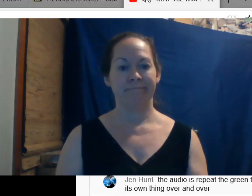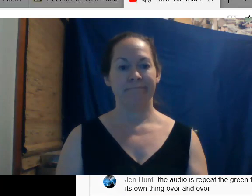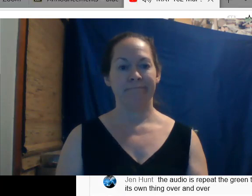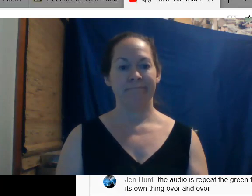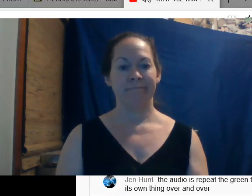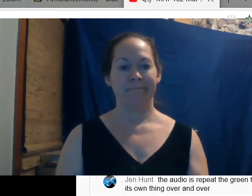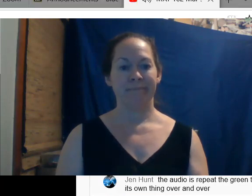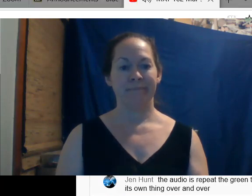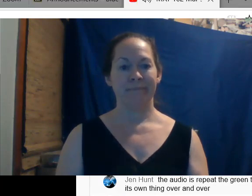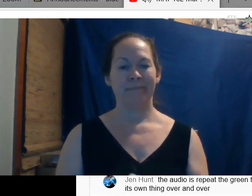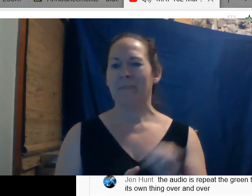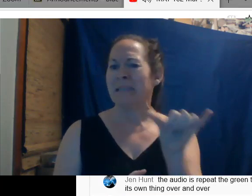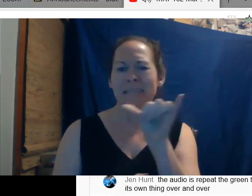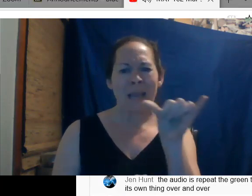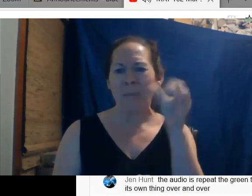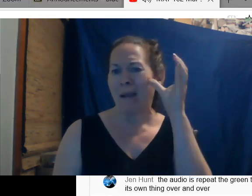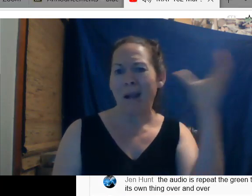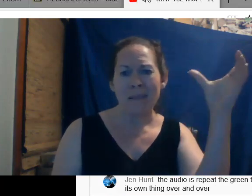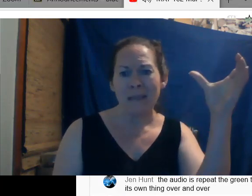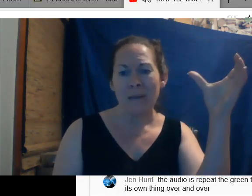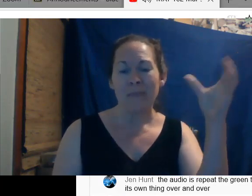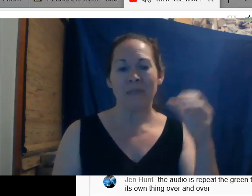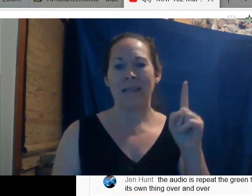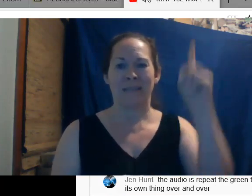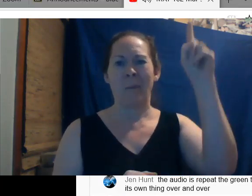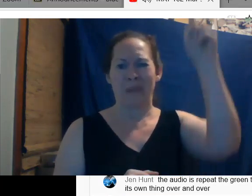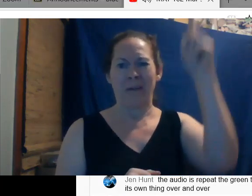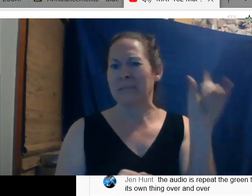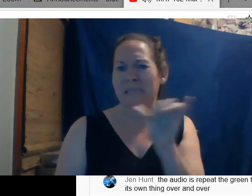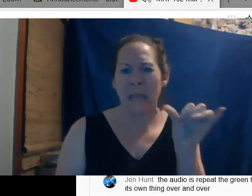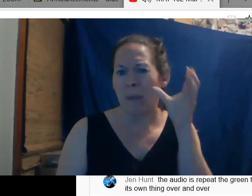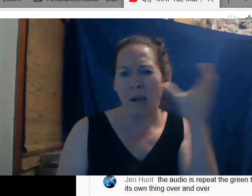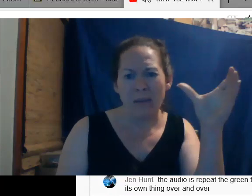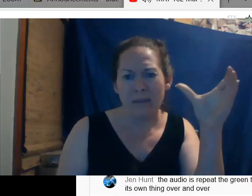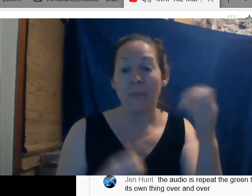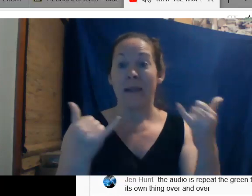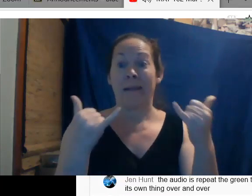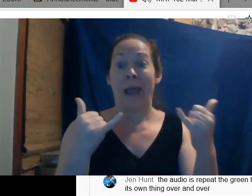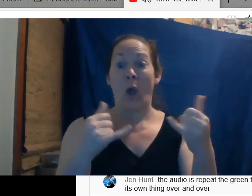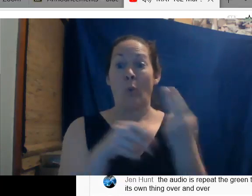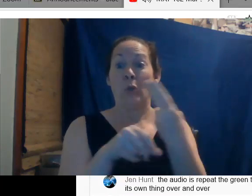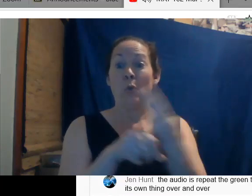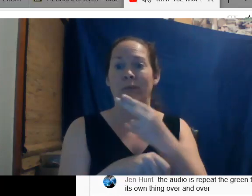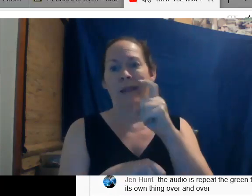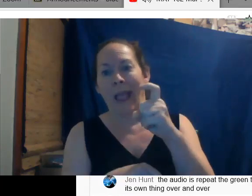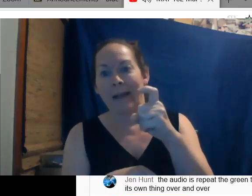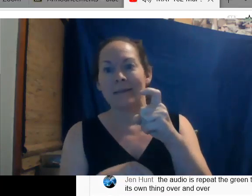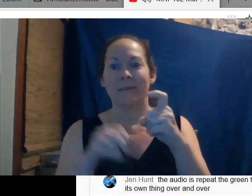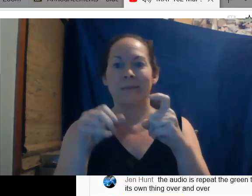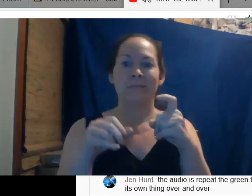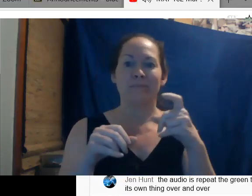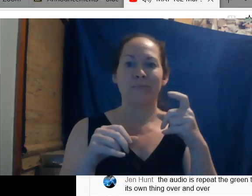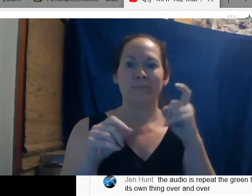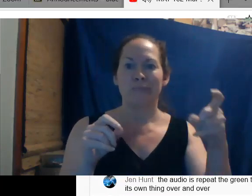long division with numbers. We are doing it now with variables, and we're letting the variable power